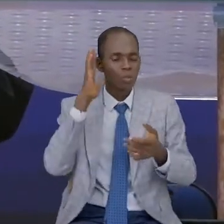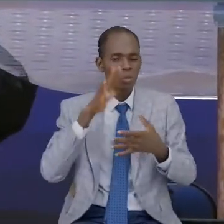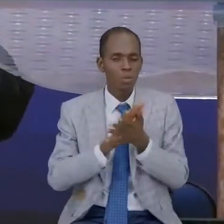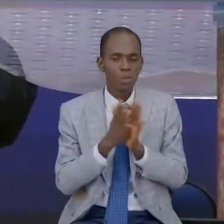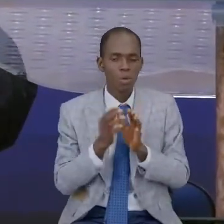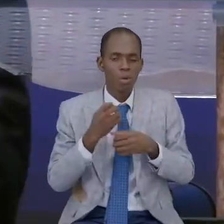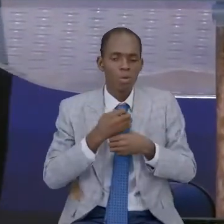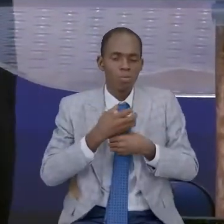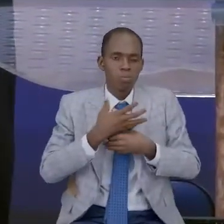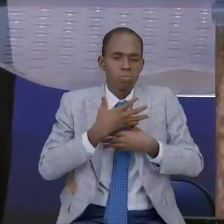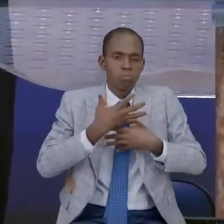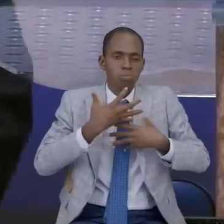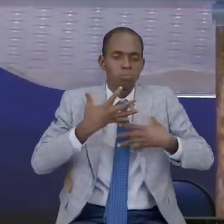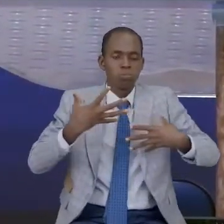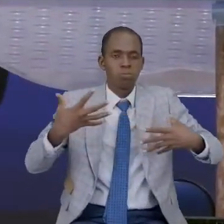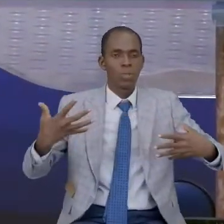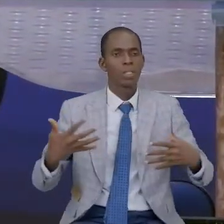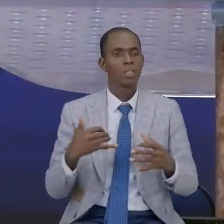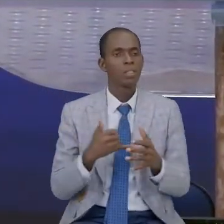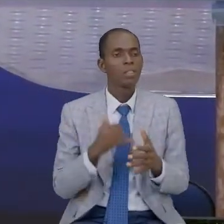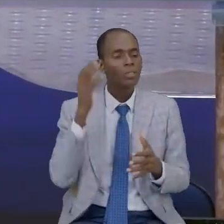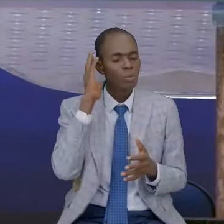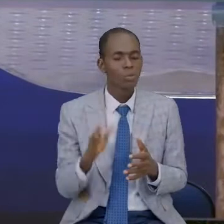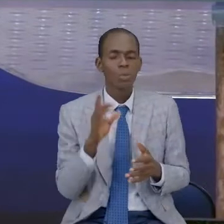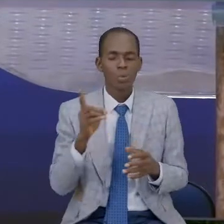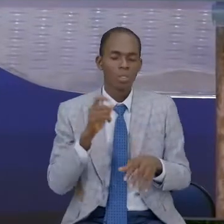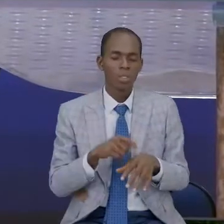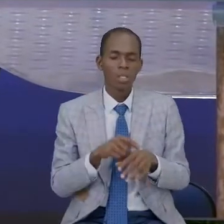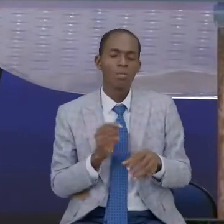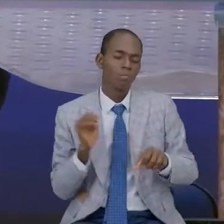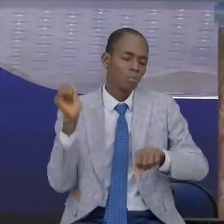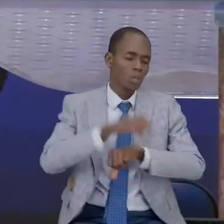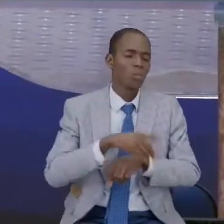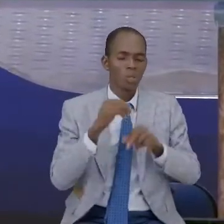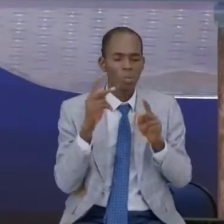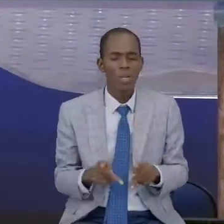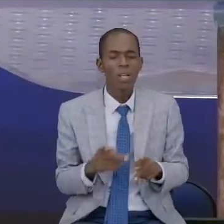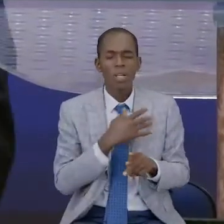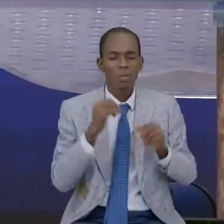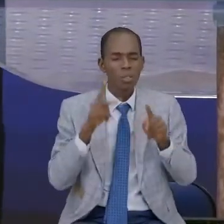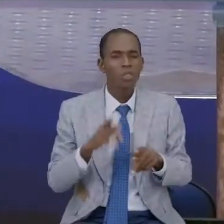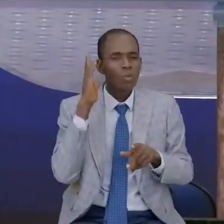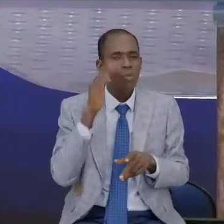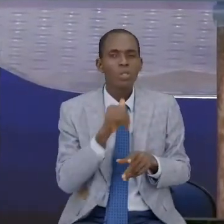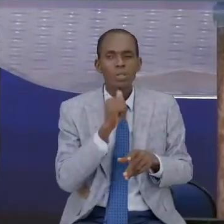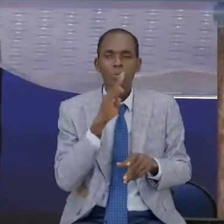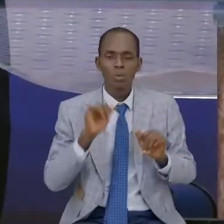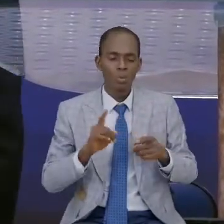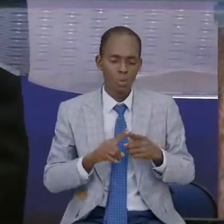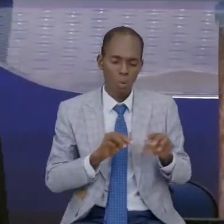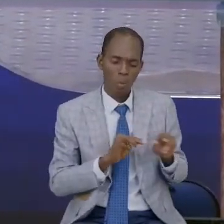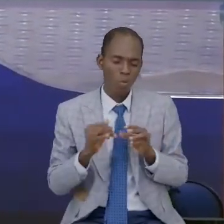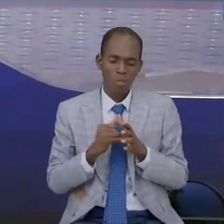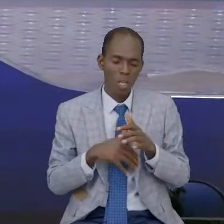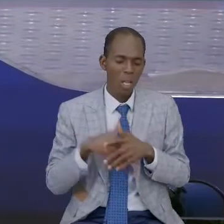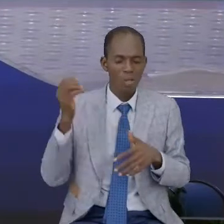will be expanding and building up. It will eventually overpower the person, and the person will not be able to shake it